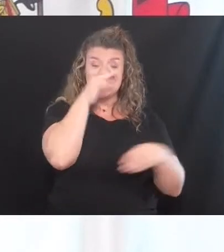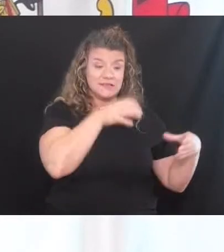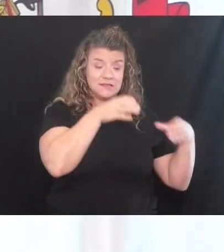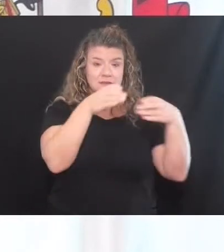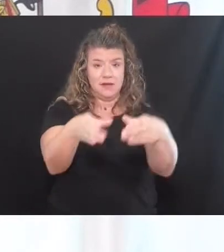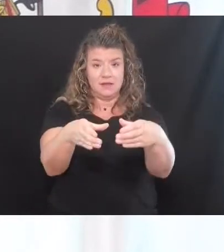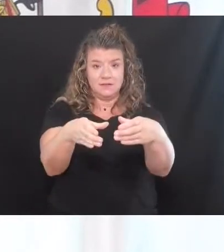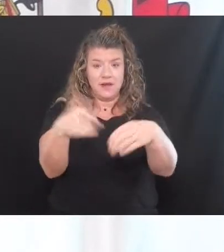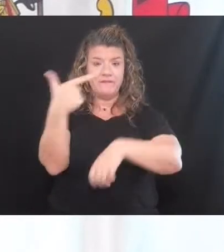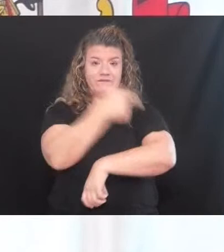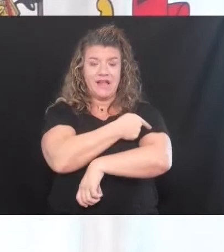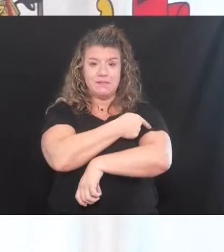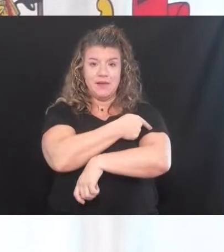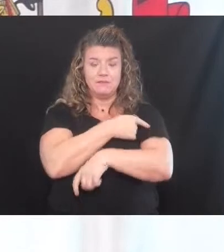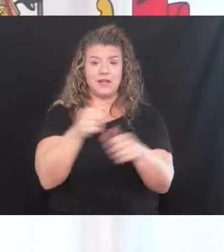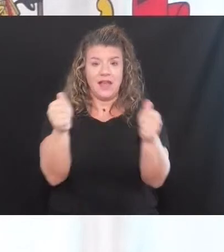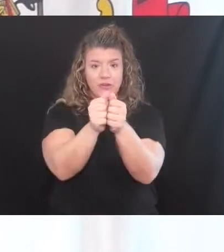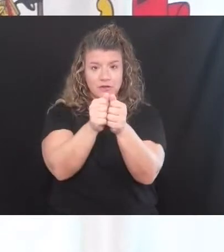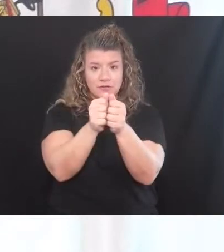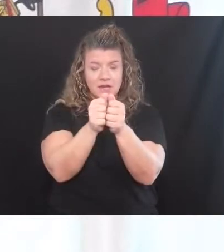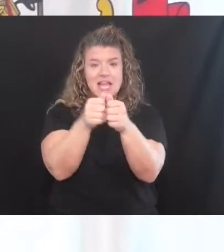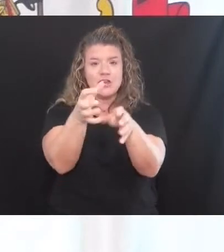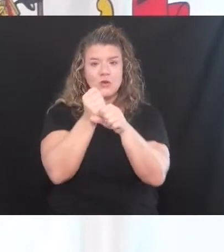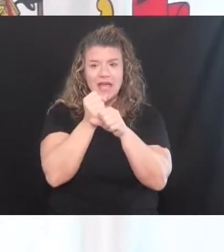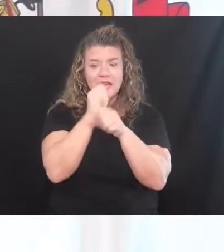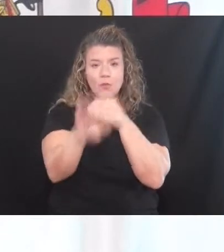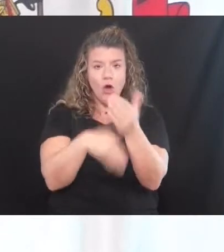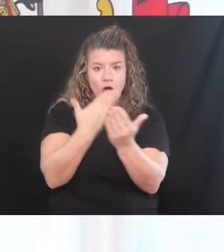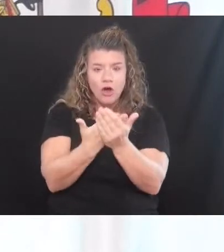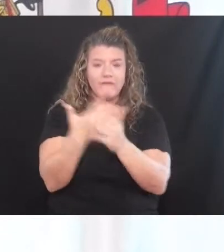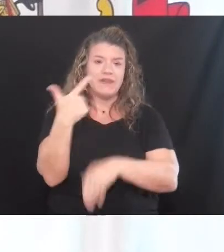them, if need be, to get them vaccinated.